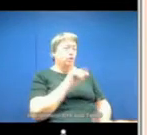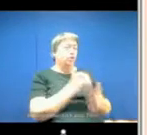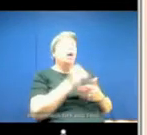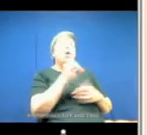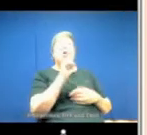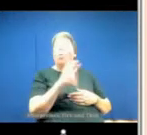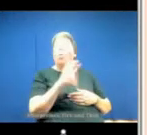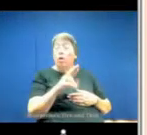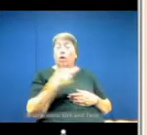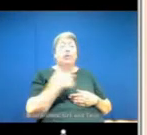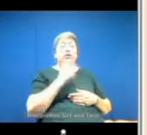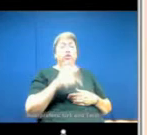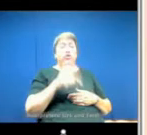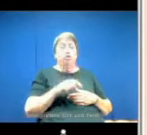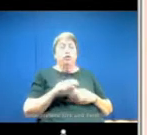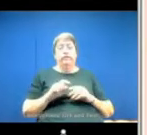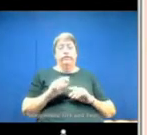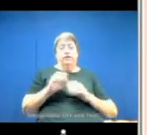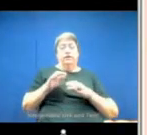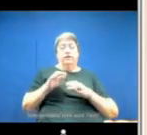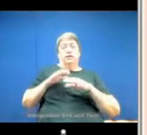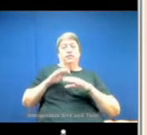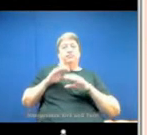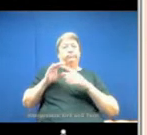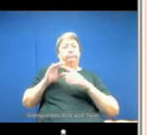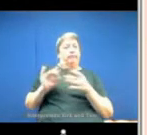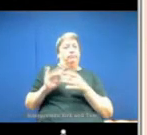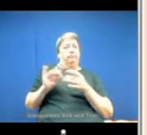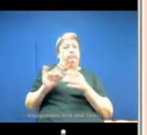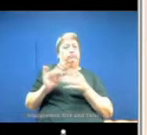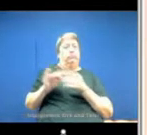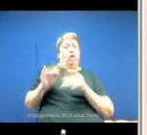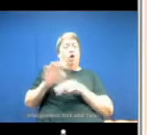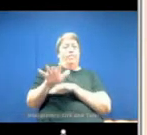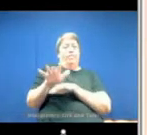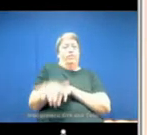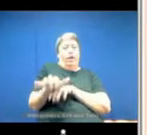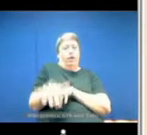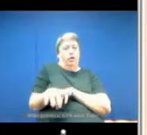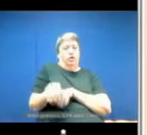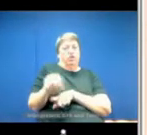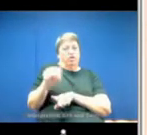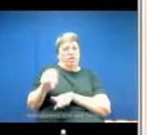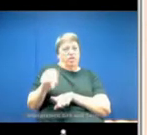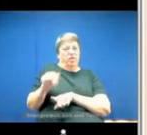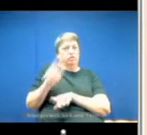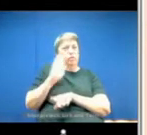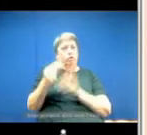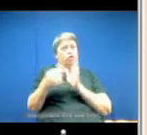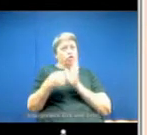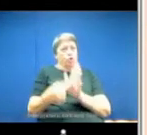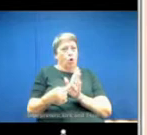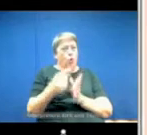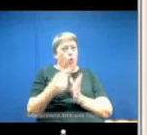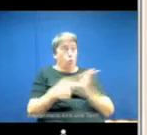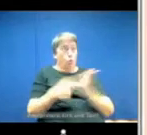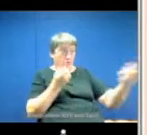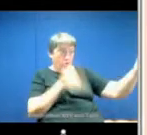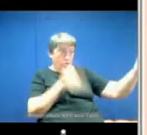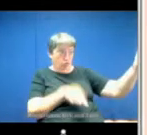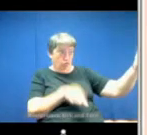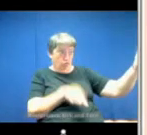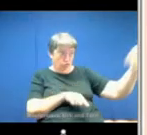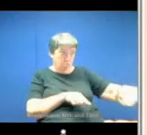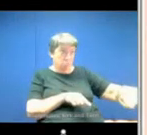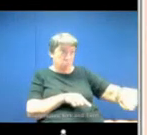record so that it was on the transcript exactly what we had agreed to, the stipulation that we'd agreed to with